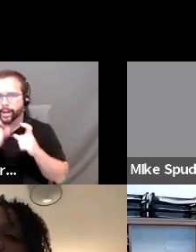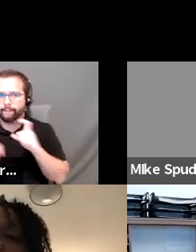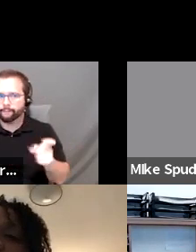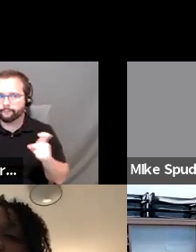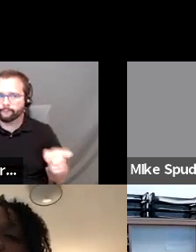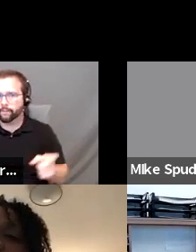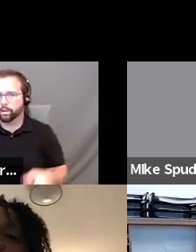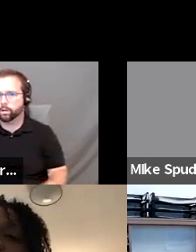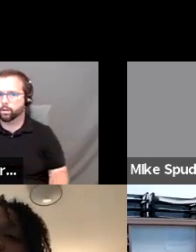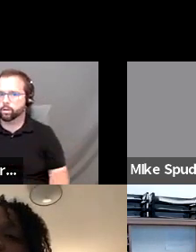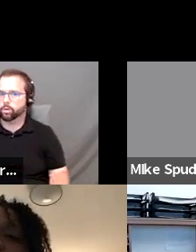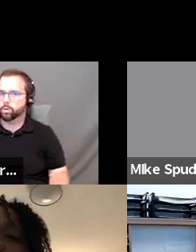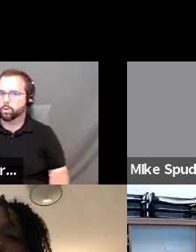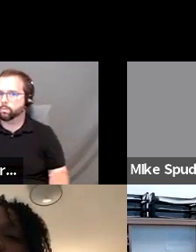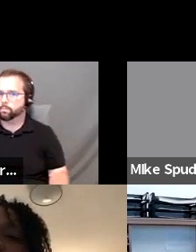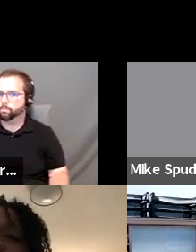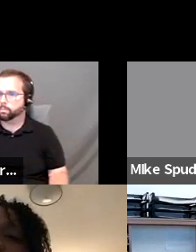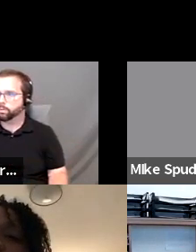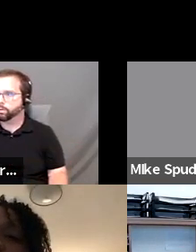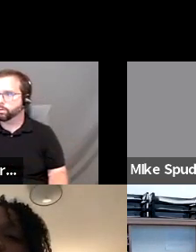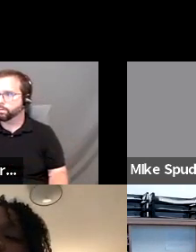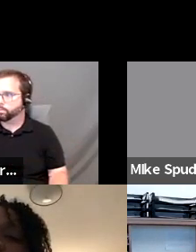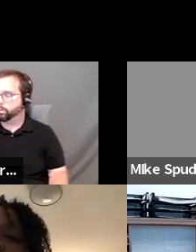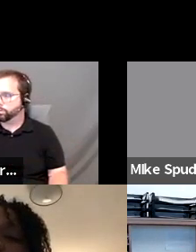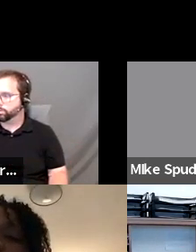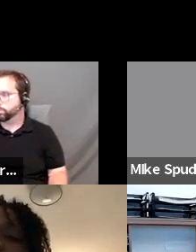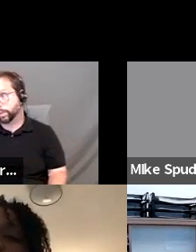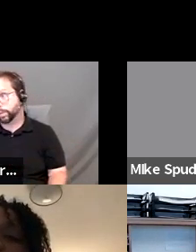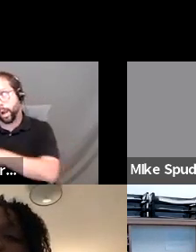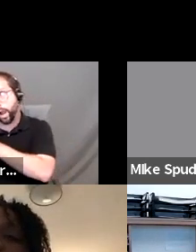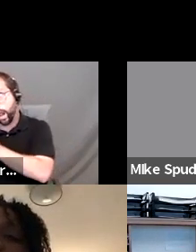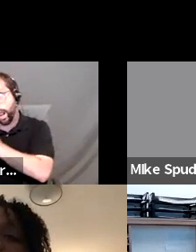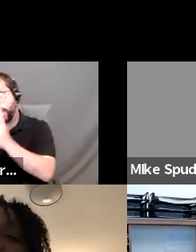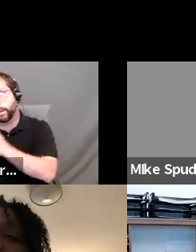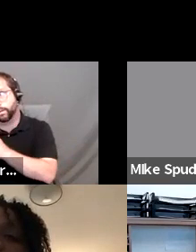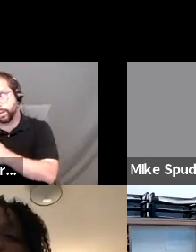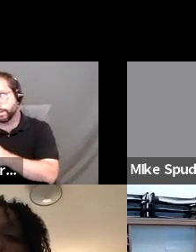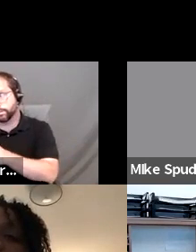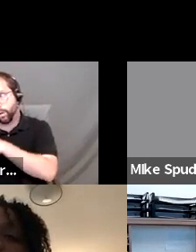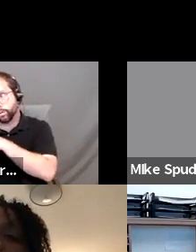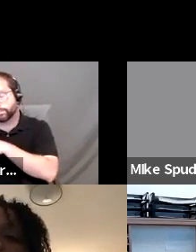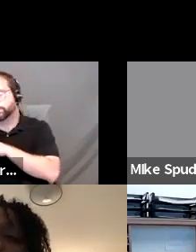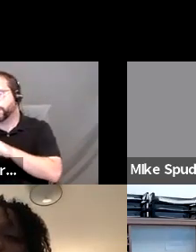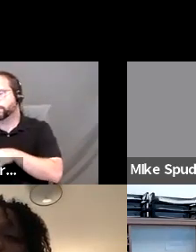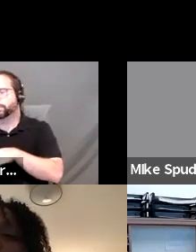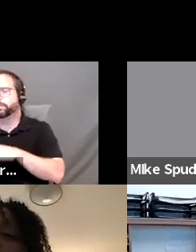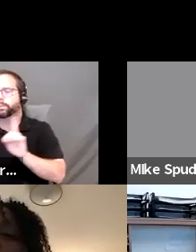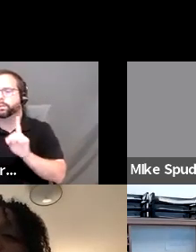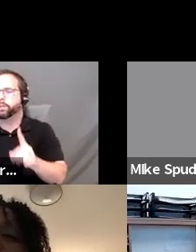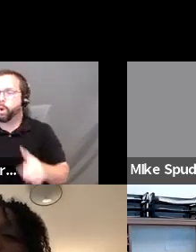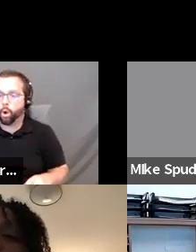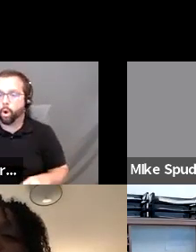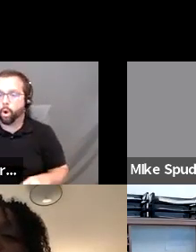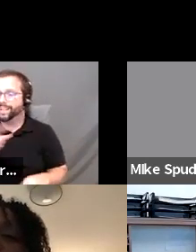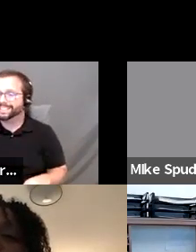we got from the CARES Act, which was totally awesome, you know, but, not everybody needs it. And so it's just, I know we're